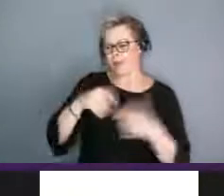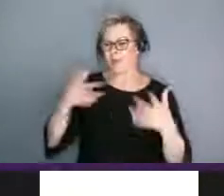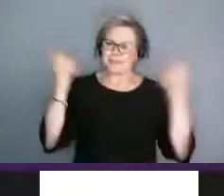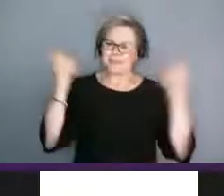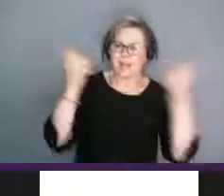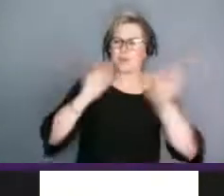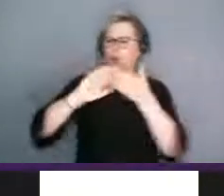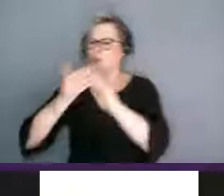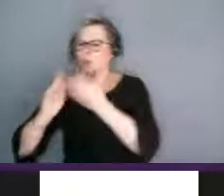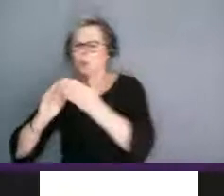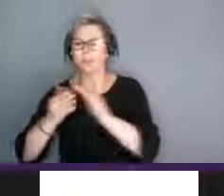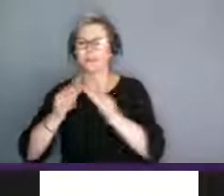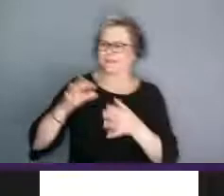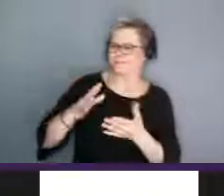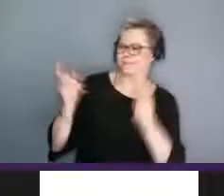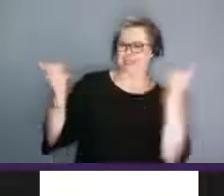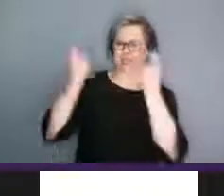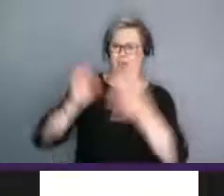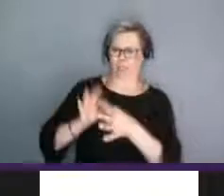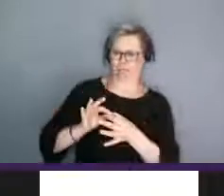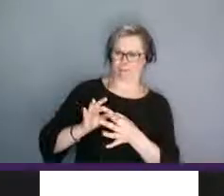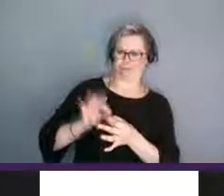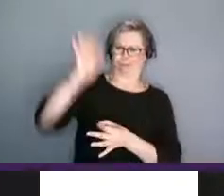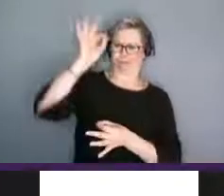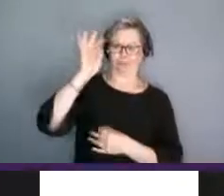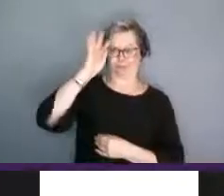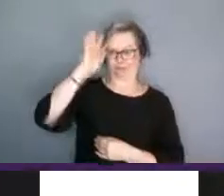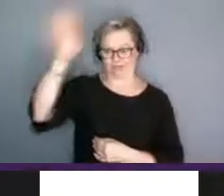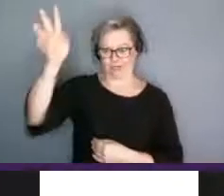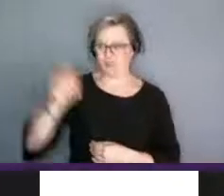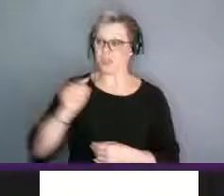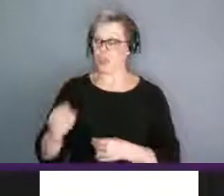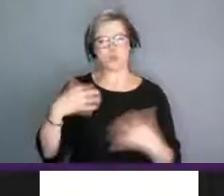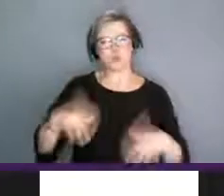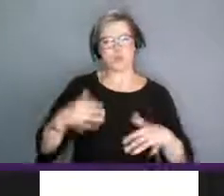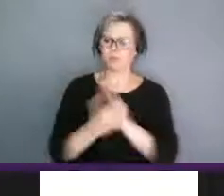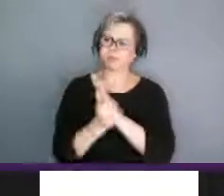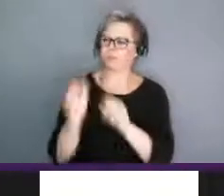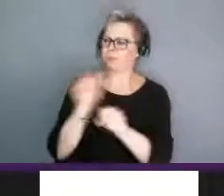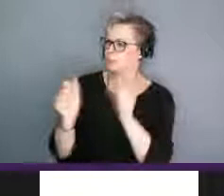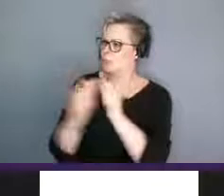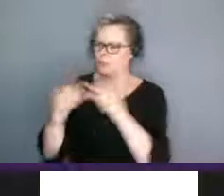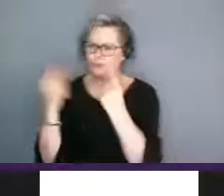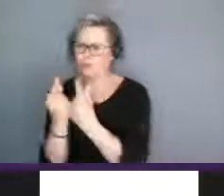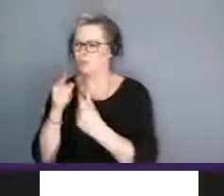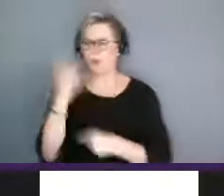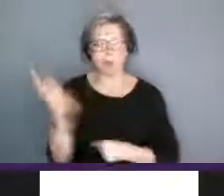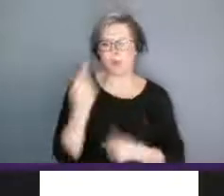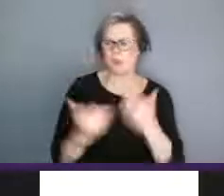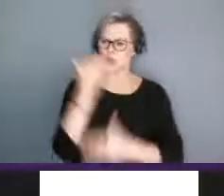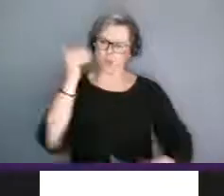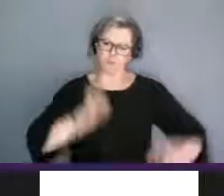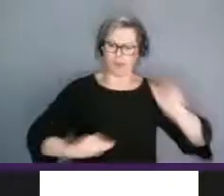creative spirit. Joan has a keen ability to work with groups, collaboratively spinning new plays with, by,